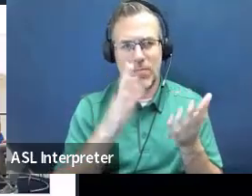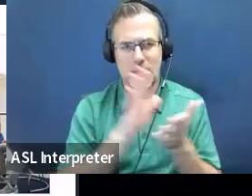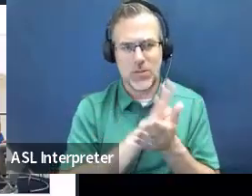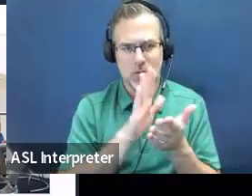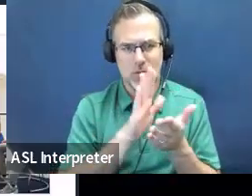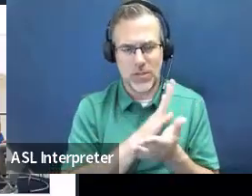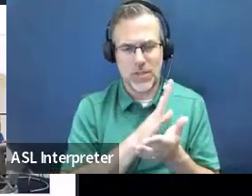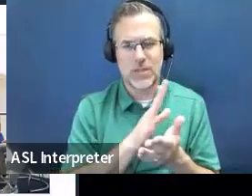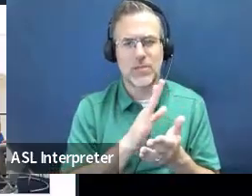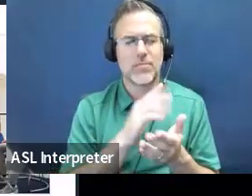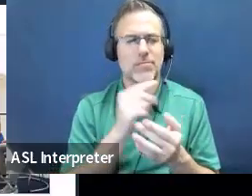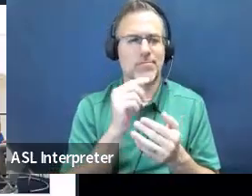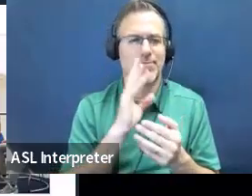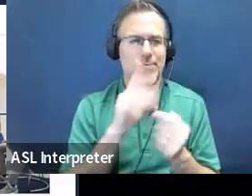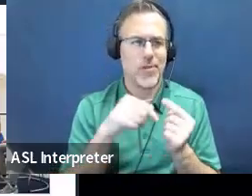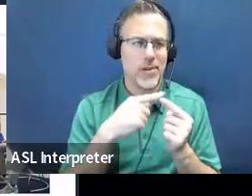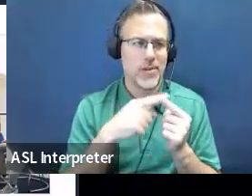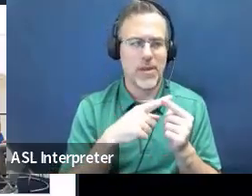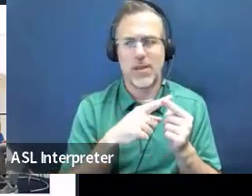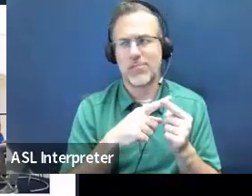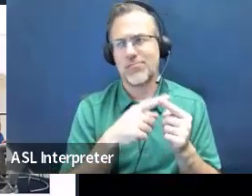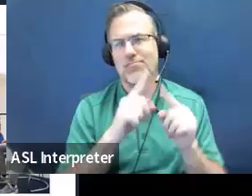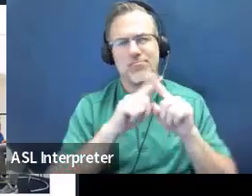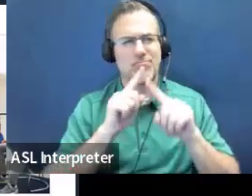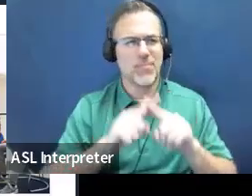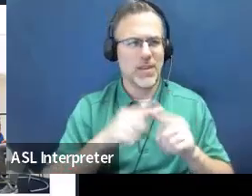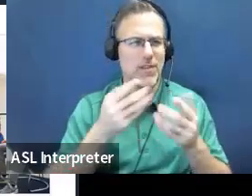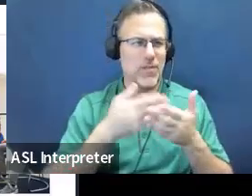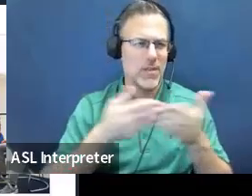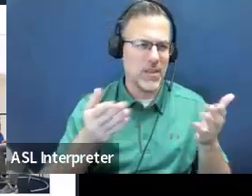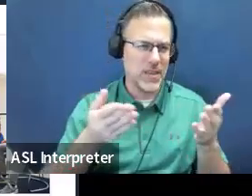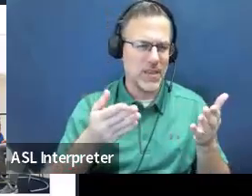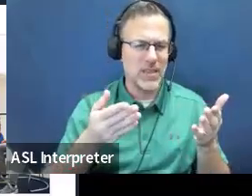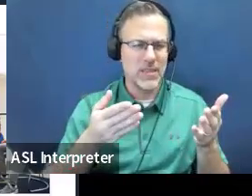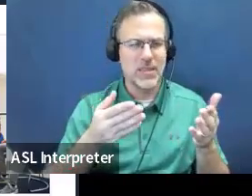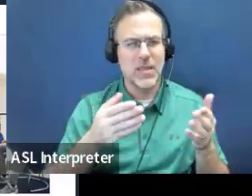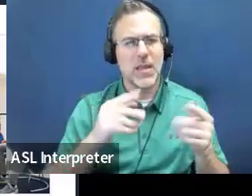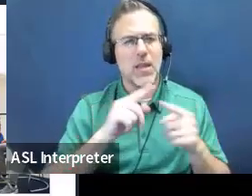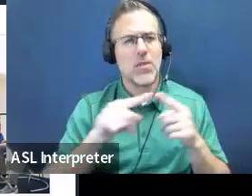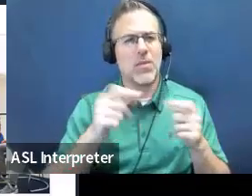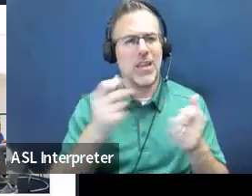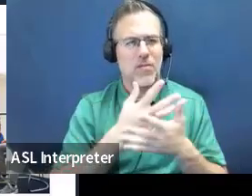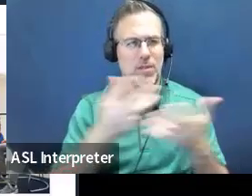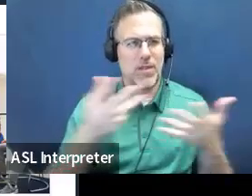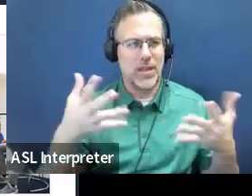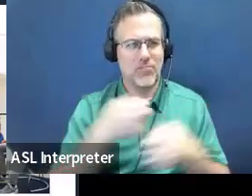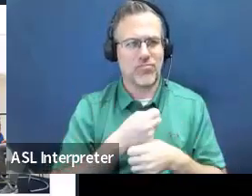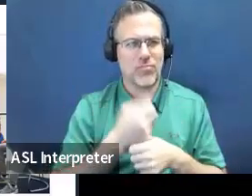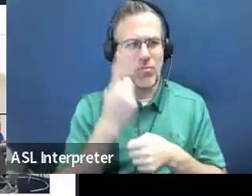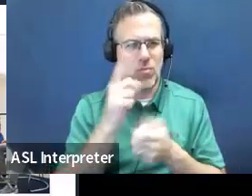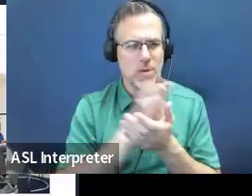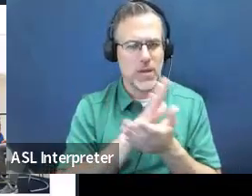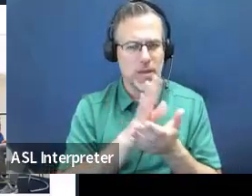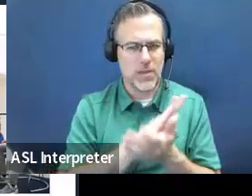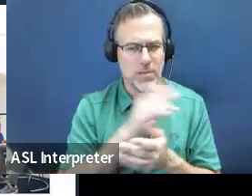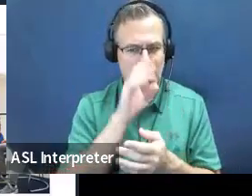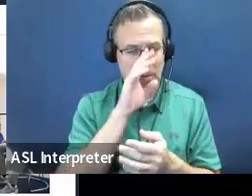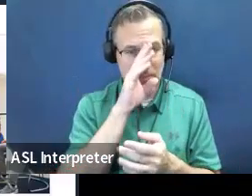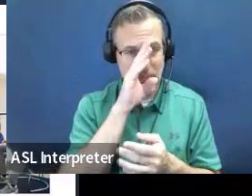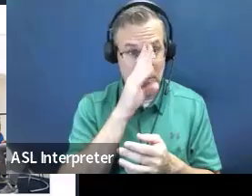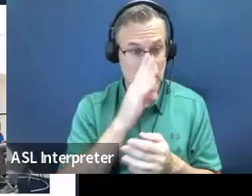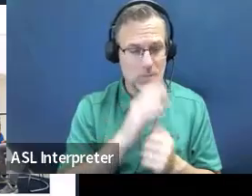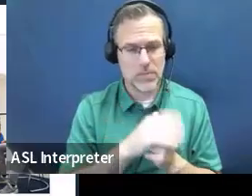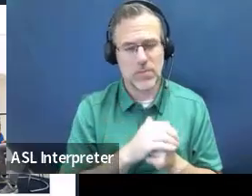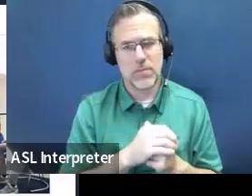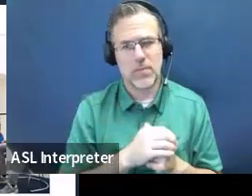that talk about different things that you can find in Muser, but it consolidates them into one document. instead of being all over the